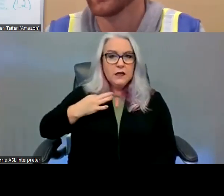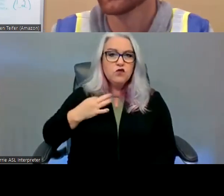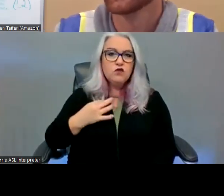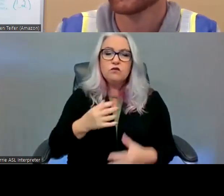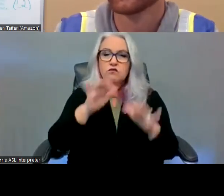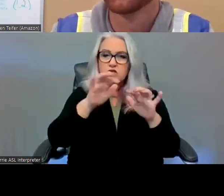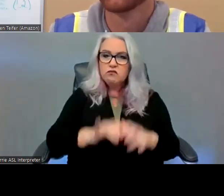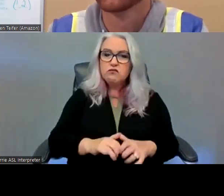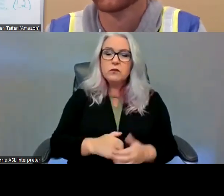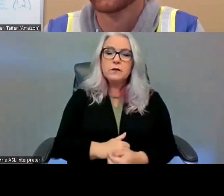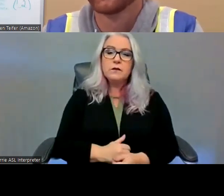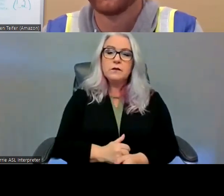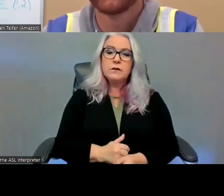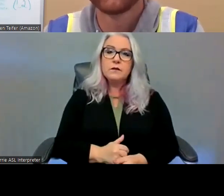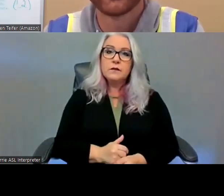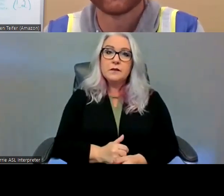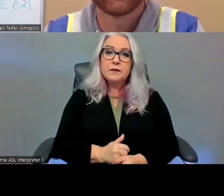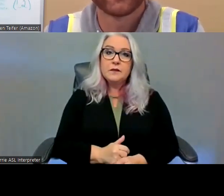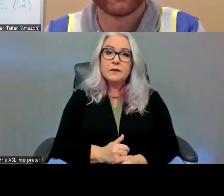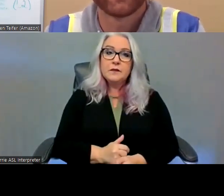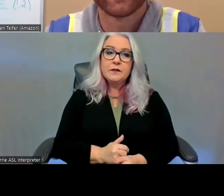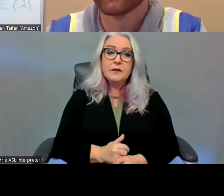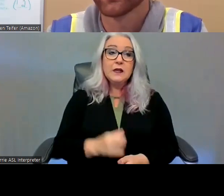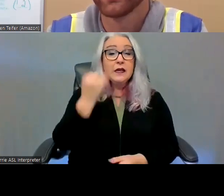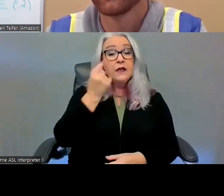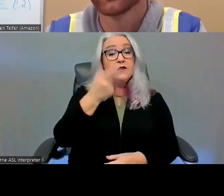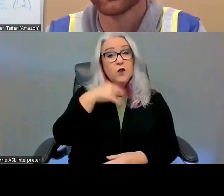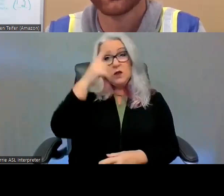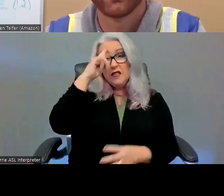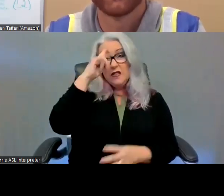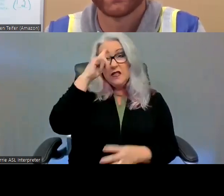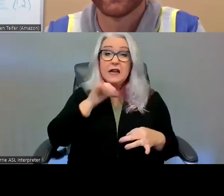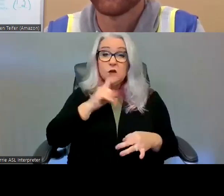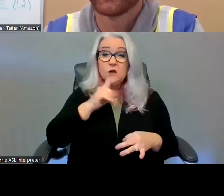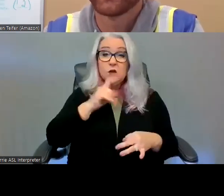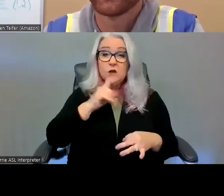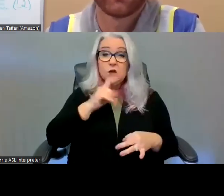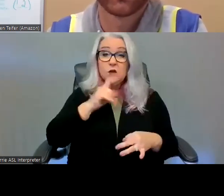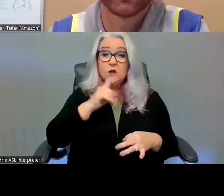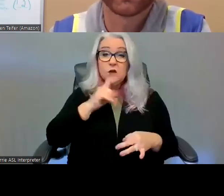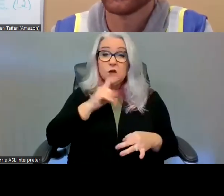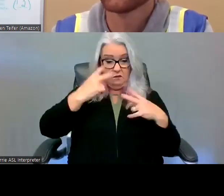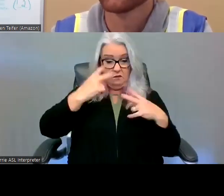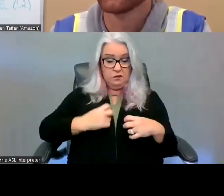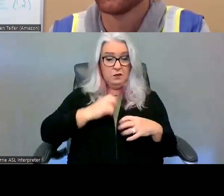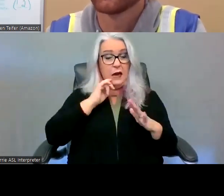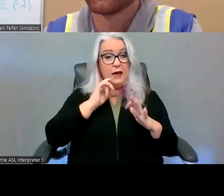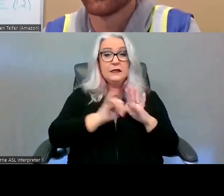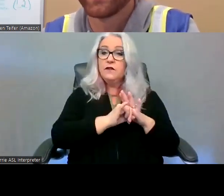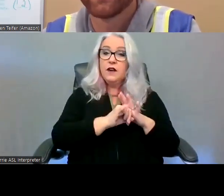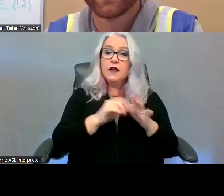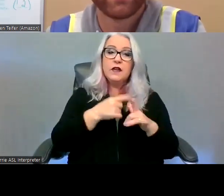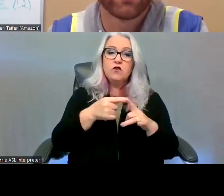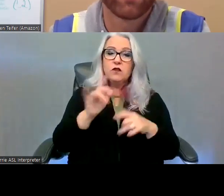Go next. And if you choose not to self-identify, that is okay. You can not identify. Then we'll click next, getting